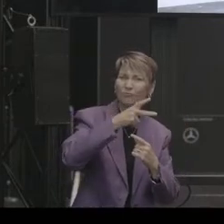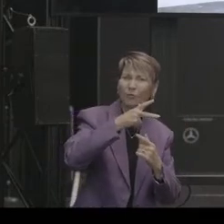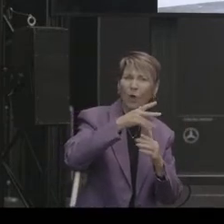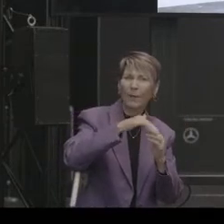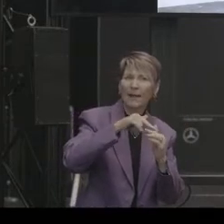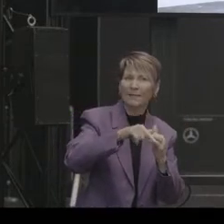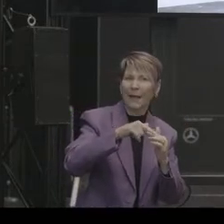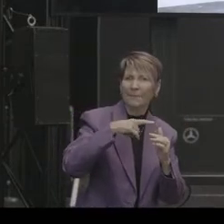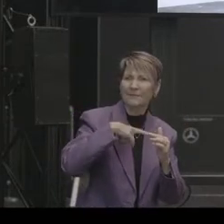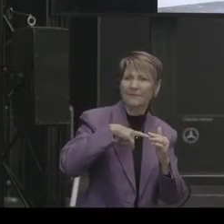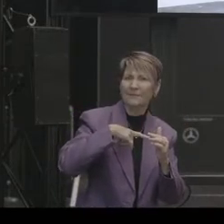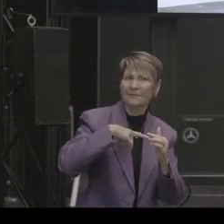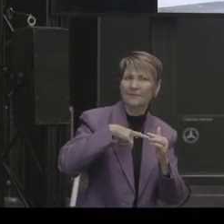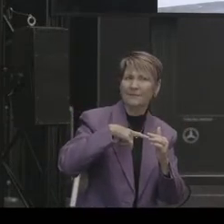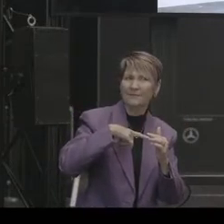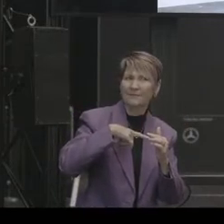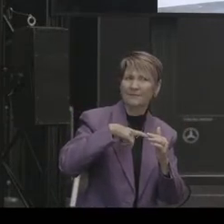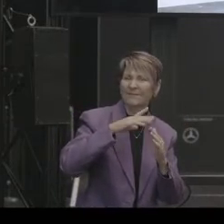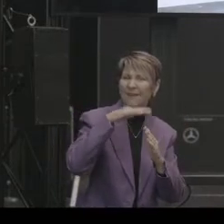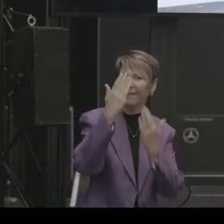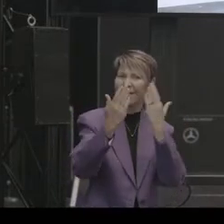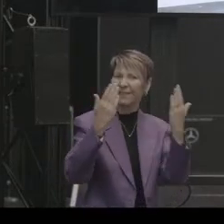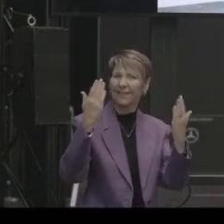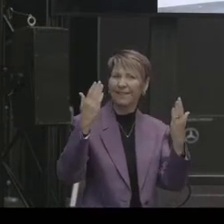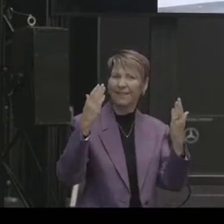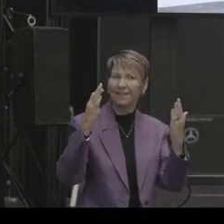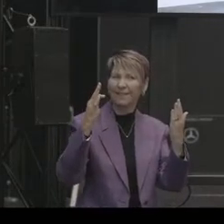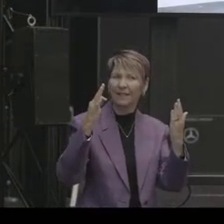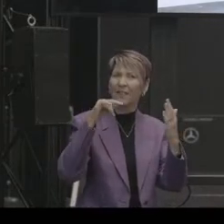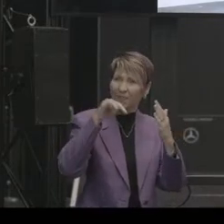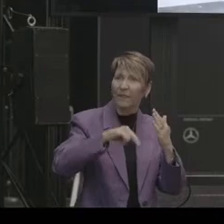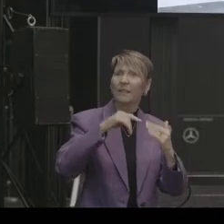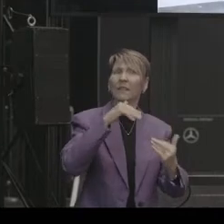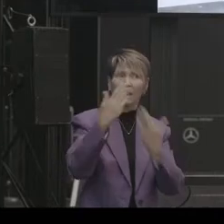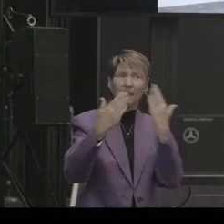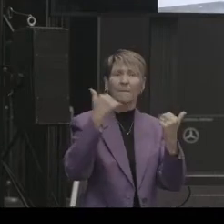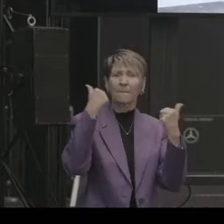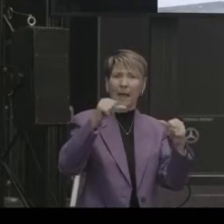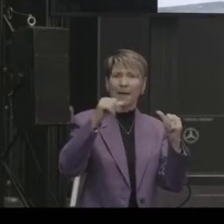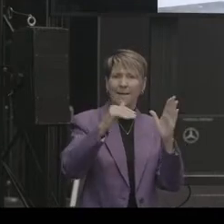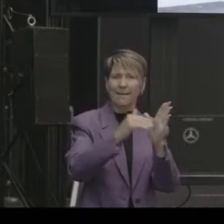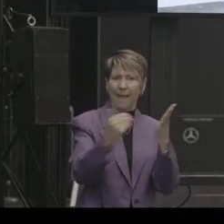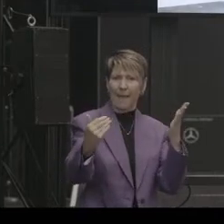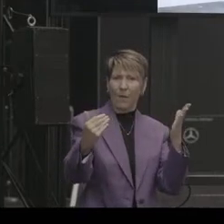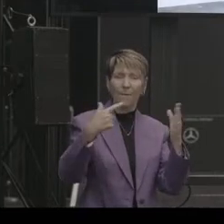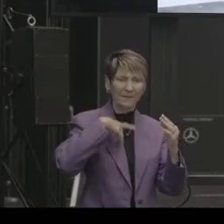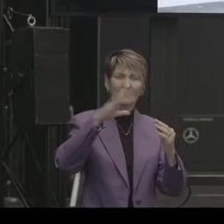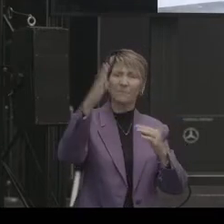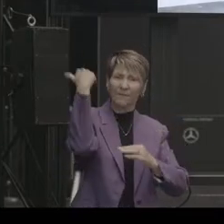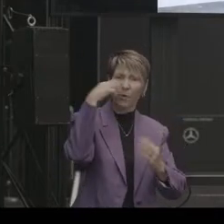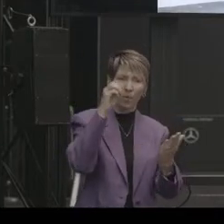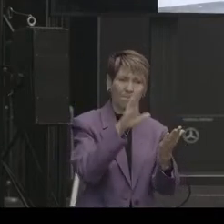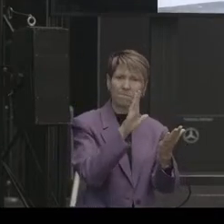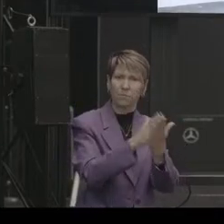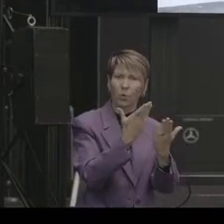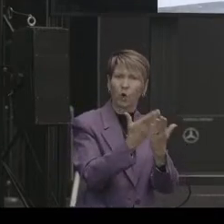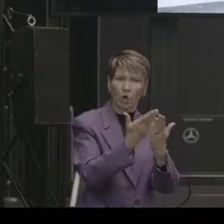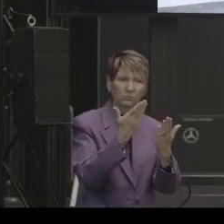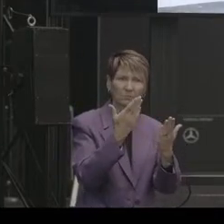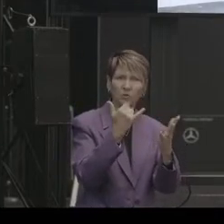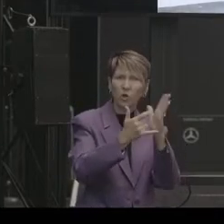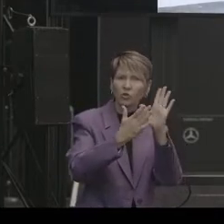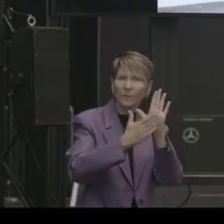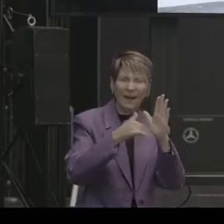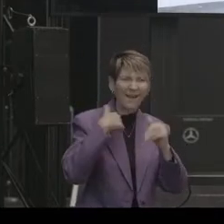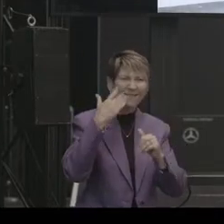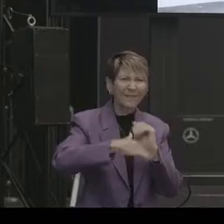them that actually this came true. And it's honestly because of this collective support that we had. I never imagined it to be like that, but